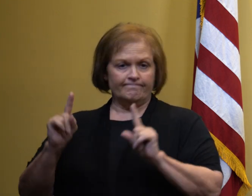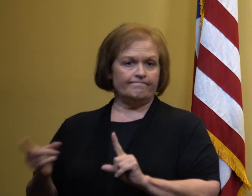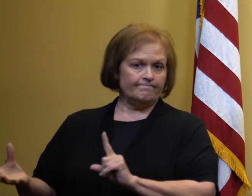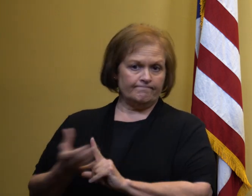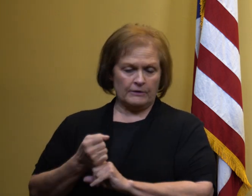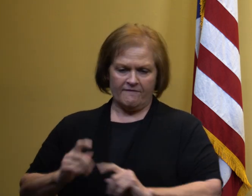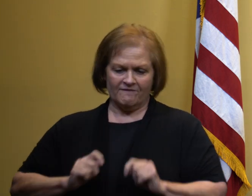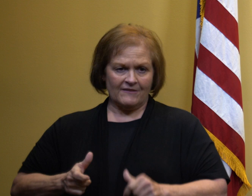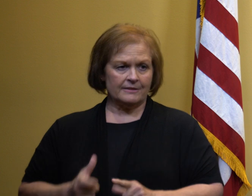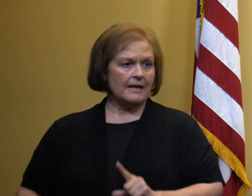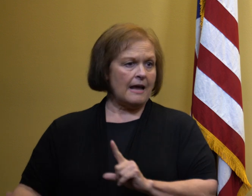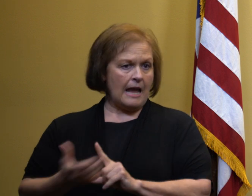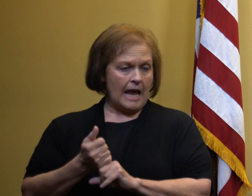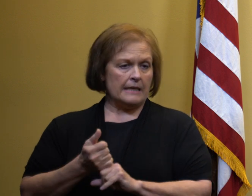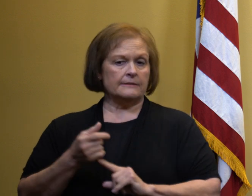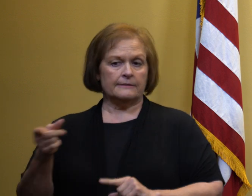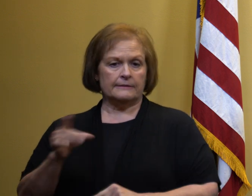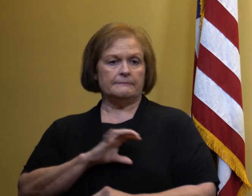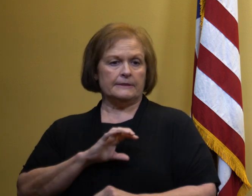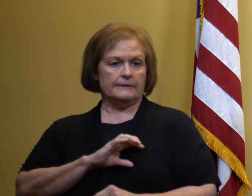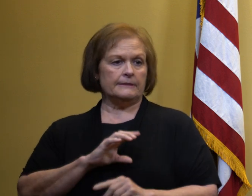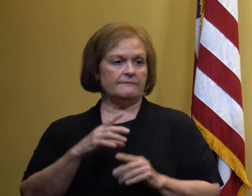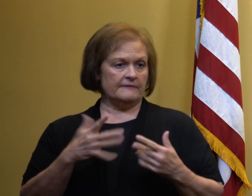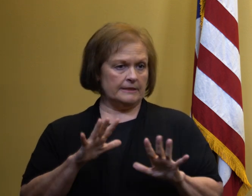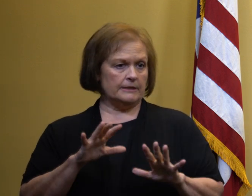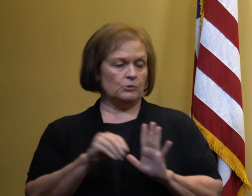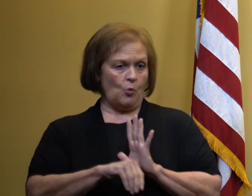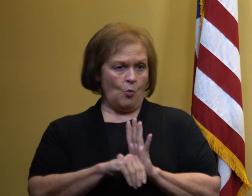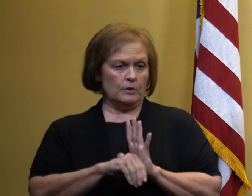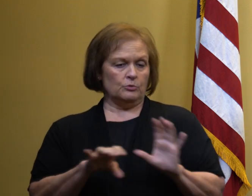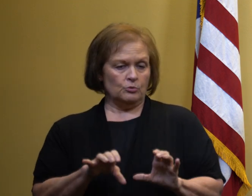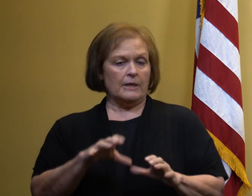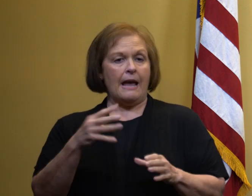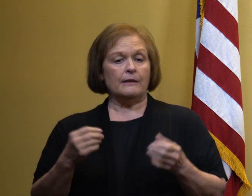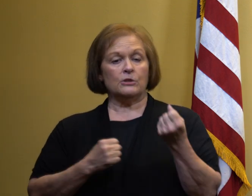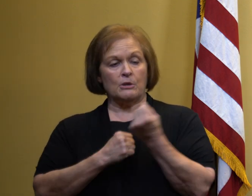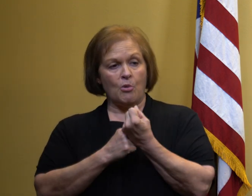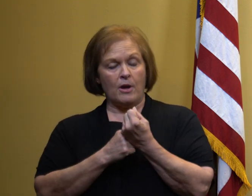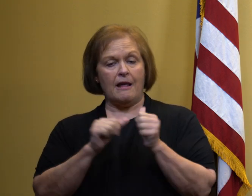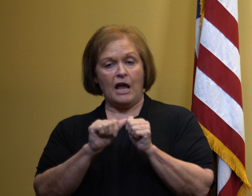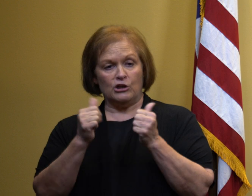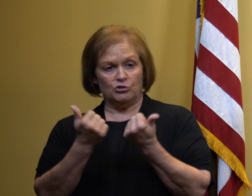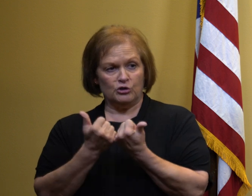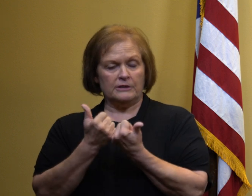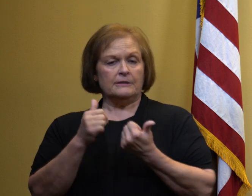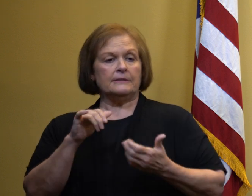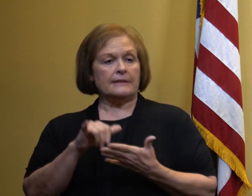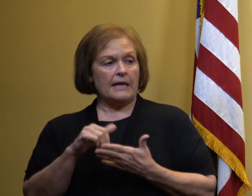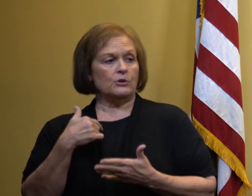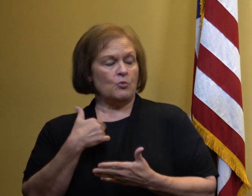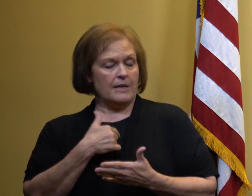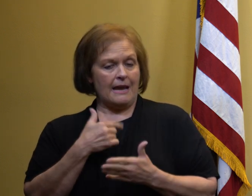and swift action by our New Orleans Police Department and supportive agencies that we have